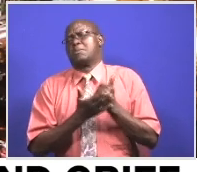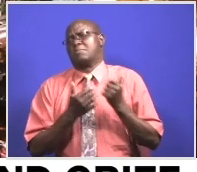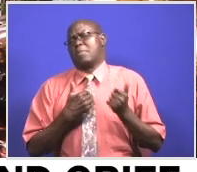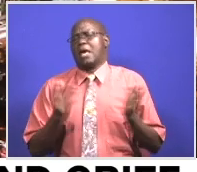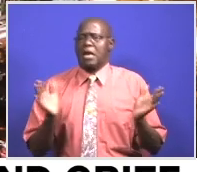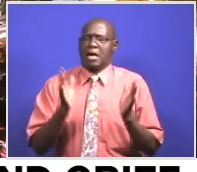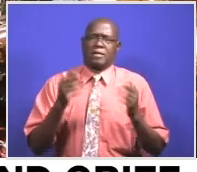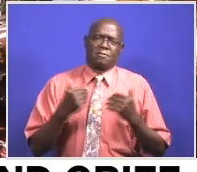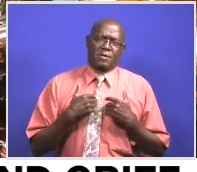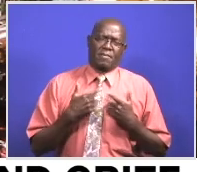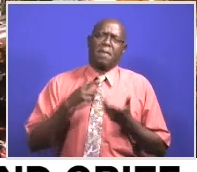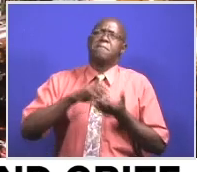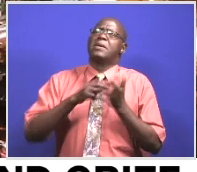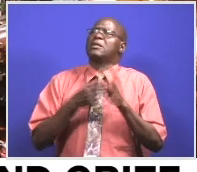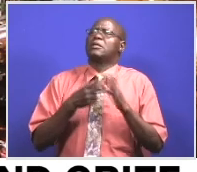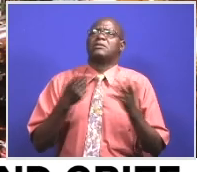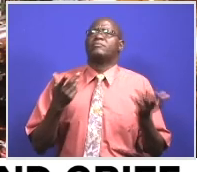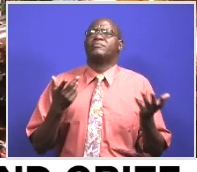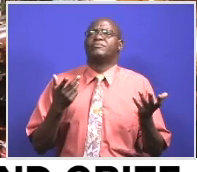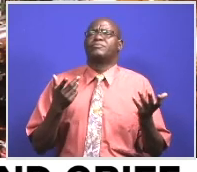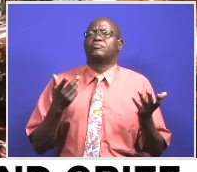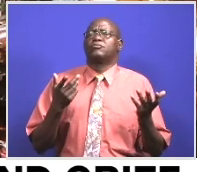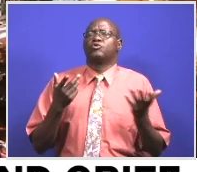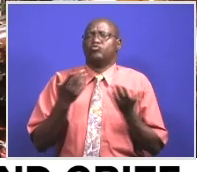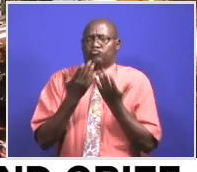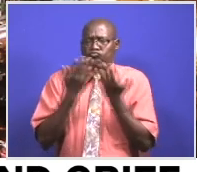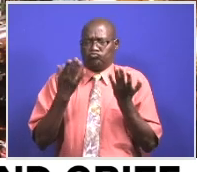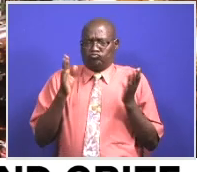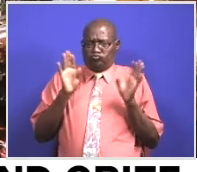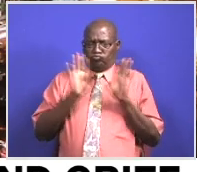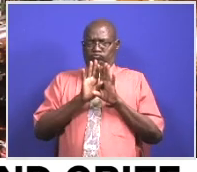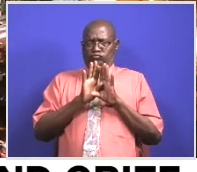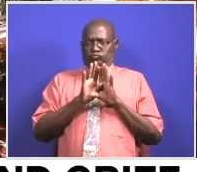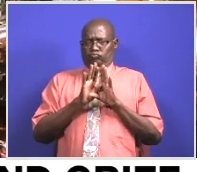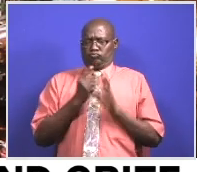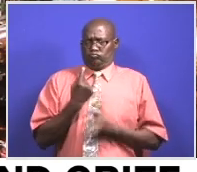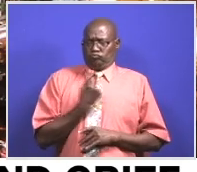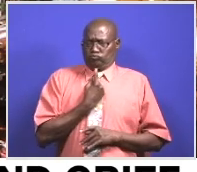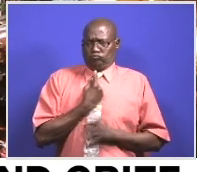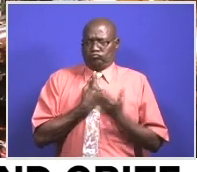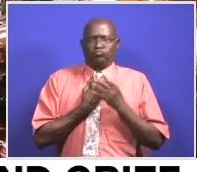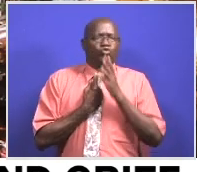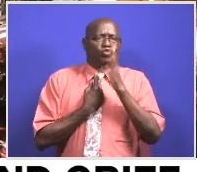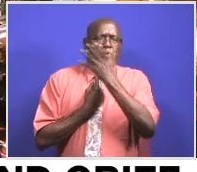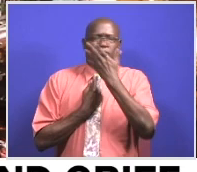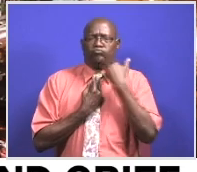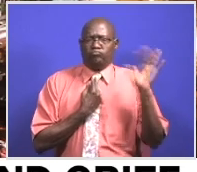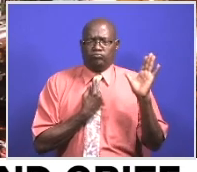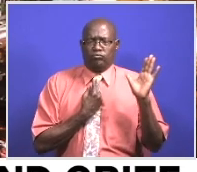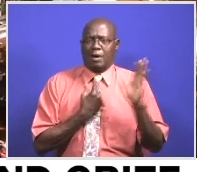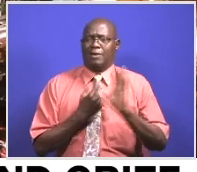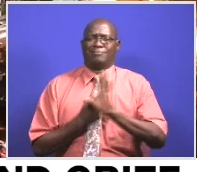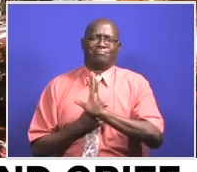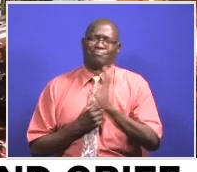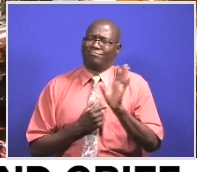So don't close yourself and say, it's mine. You know, I don't want to talk to anybody. But let me tell you, there is power